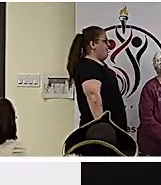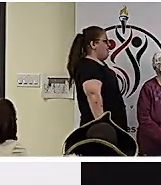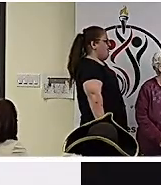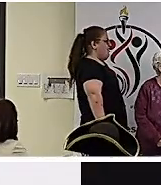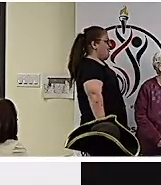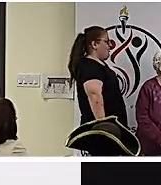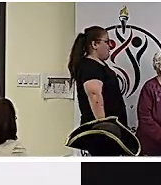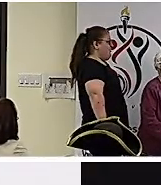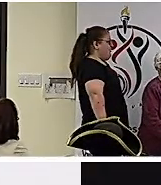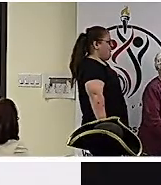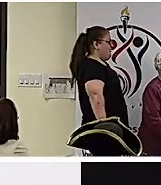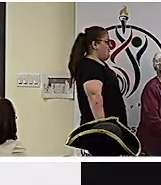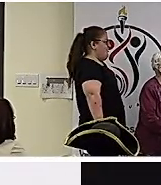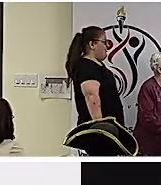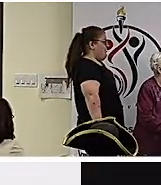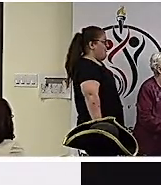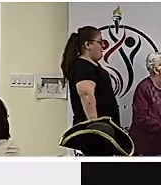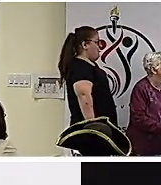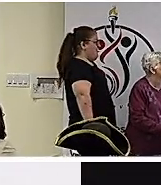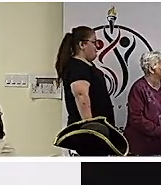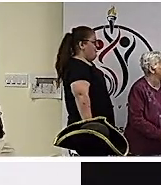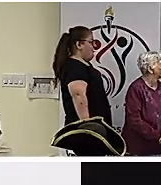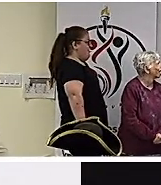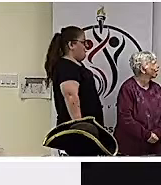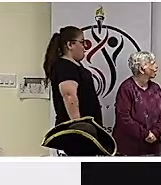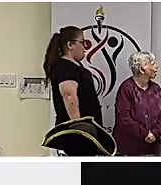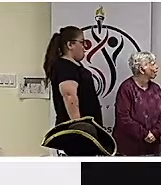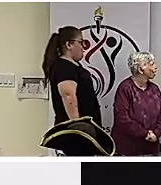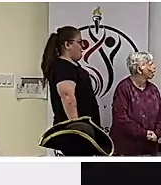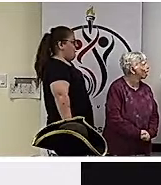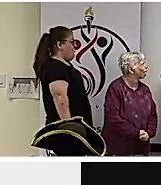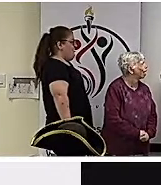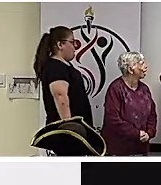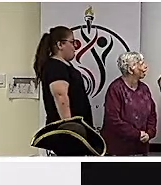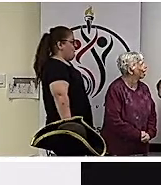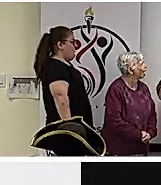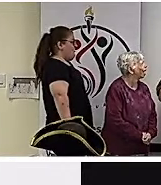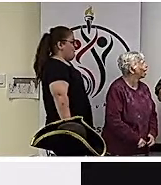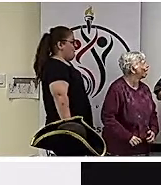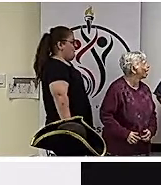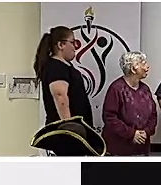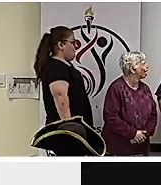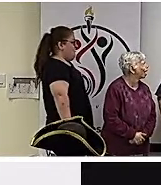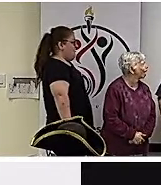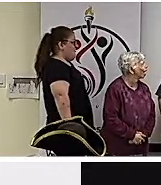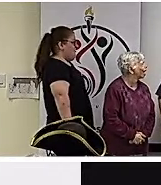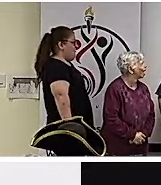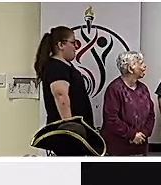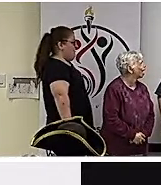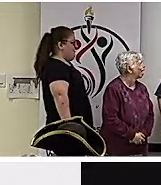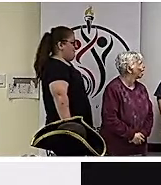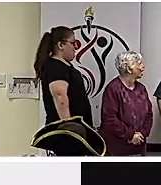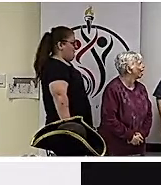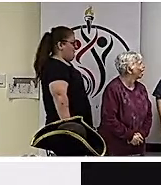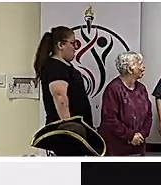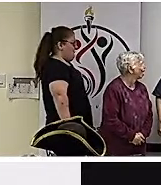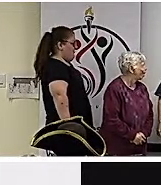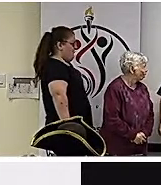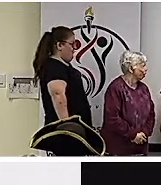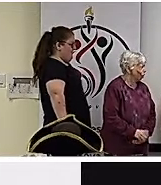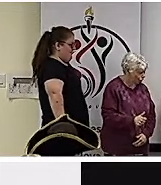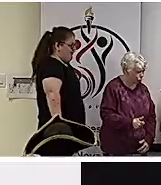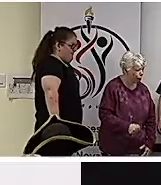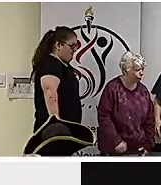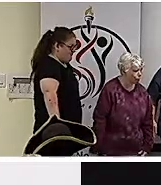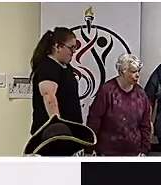Brooks sneakers, and I have blonde hair all tied up in a ponytail.